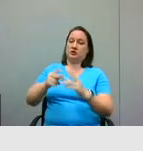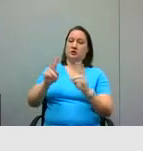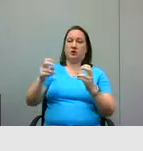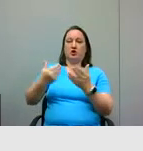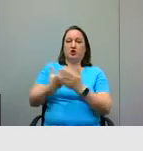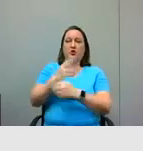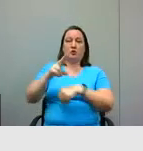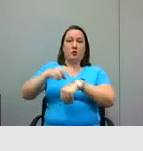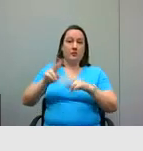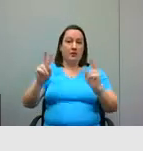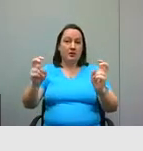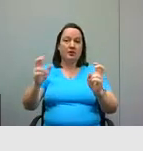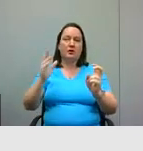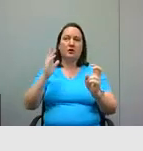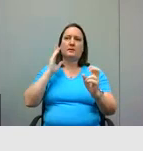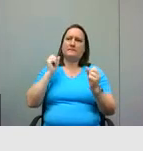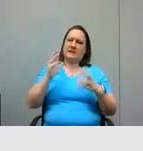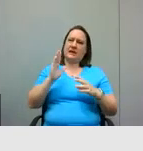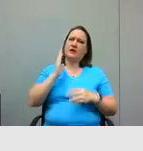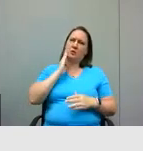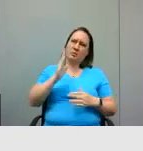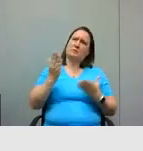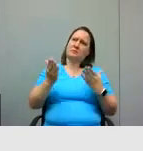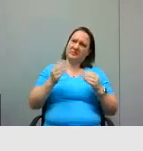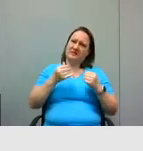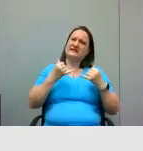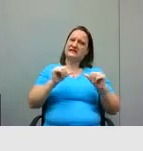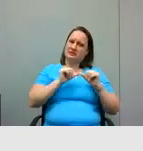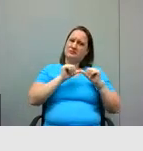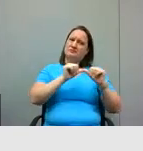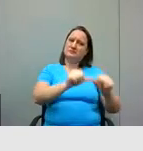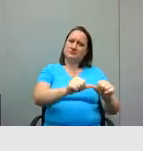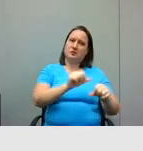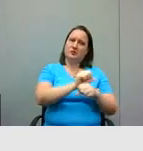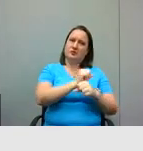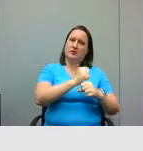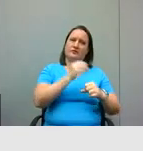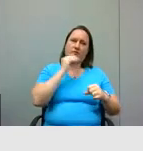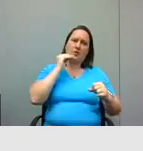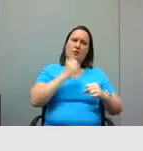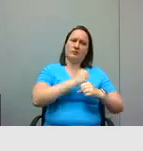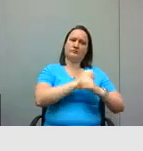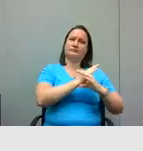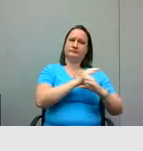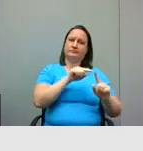many people who will continue to be teleworking. And